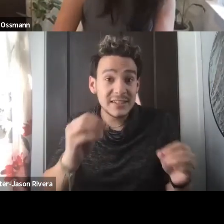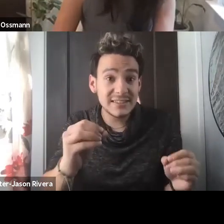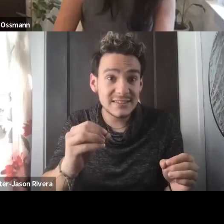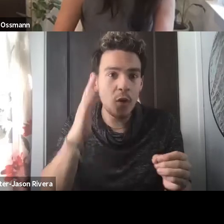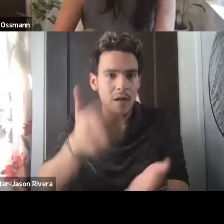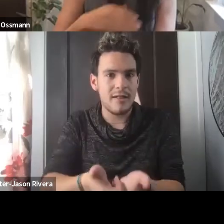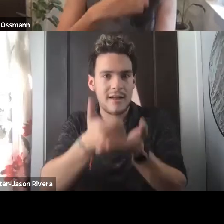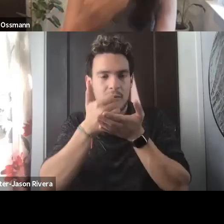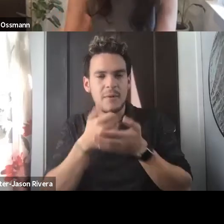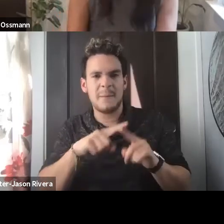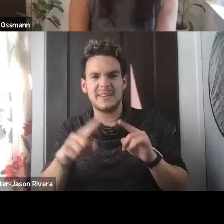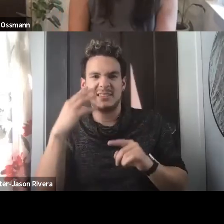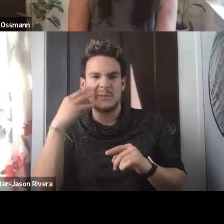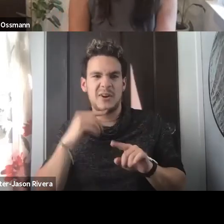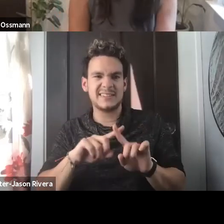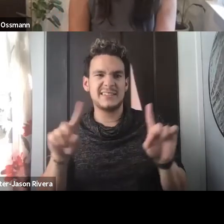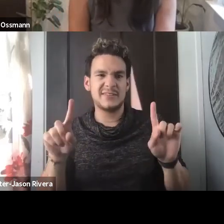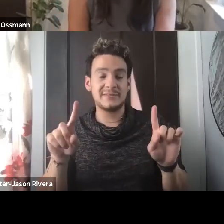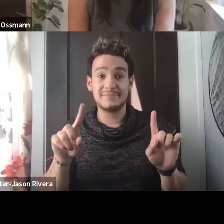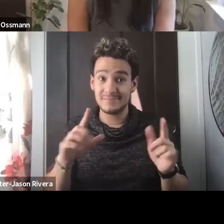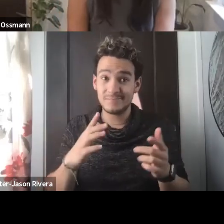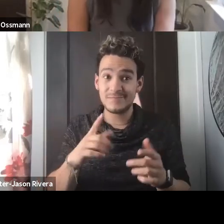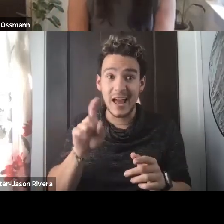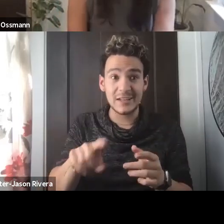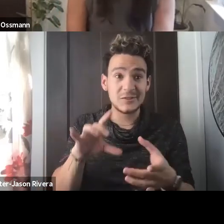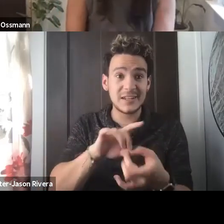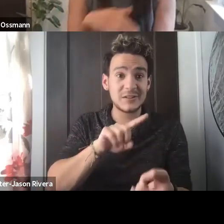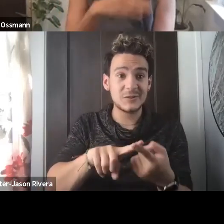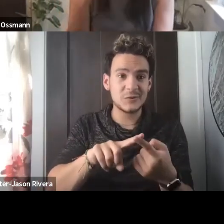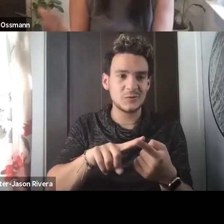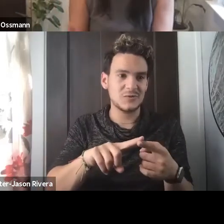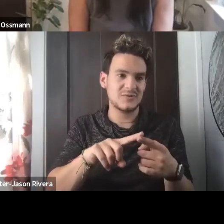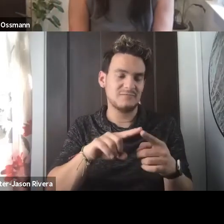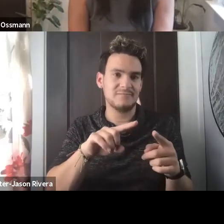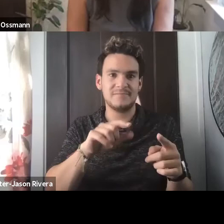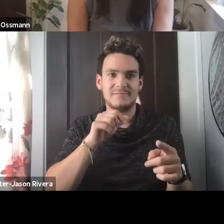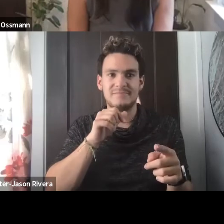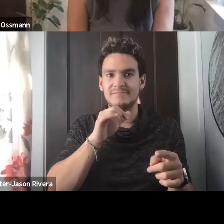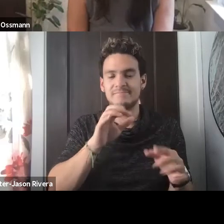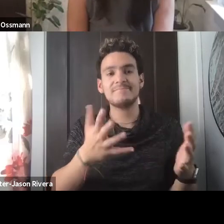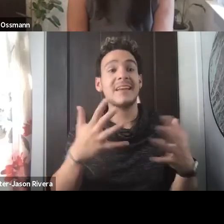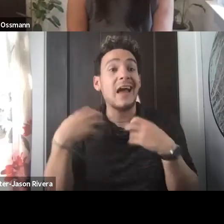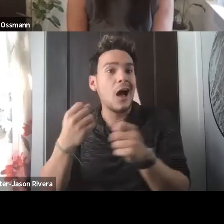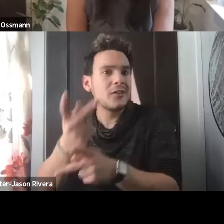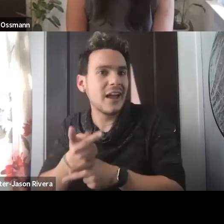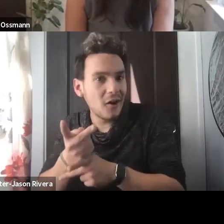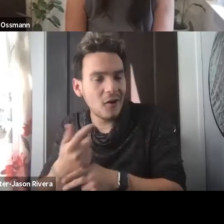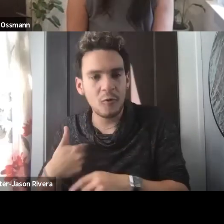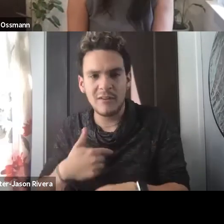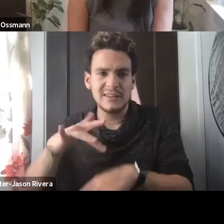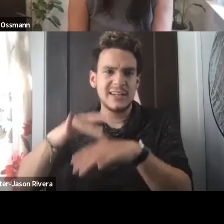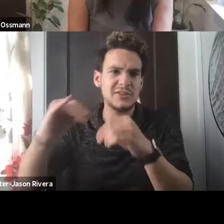is different? And in part that has to do with safety, but not completely. On the healthcare side, we've been touchless for